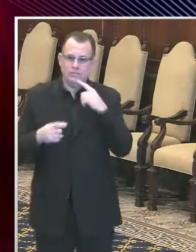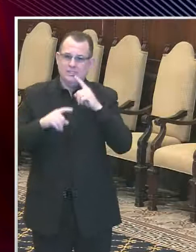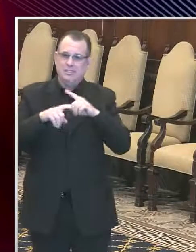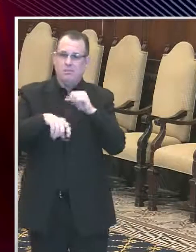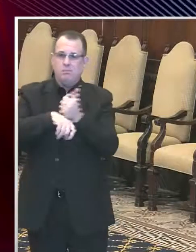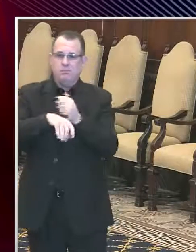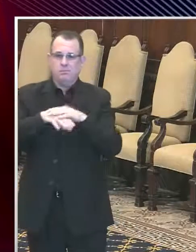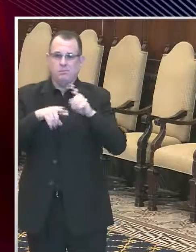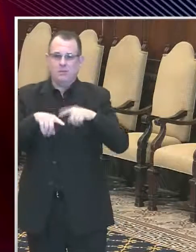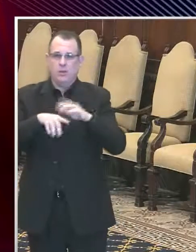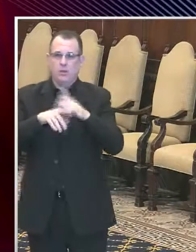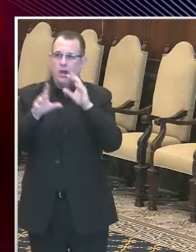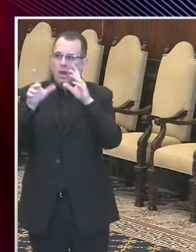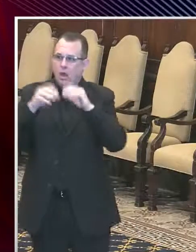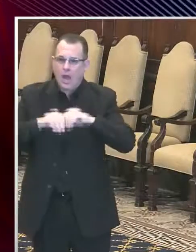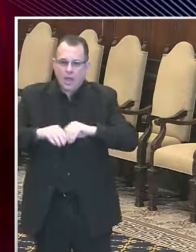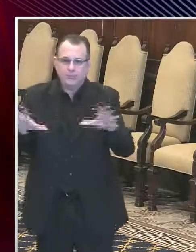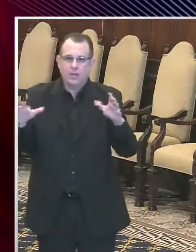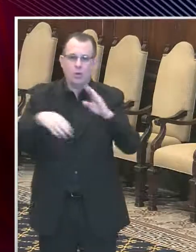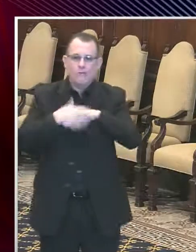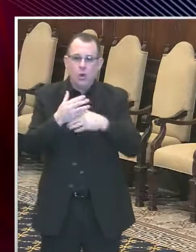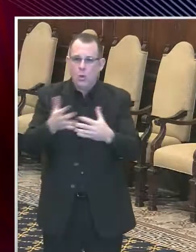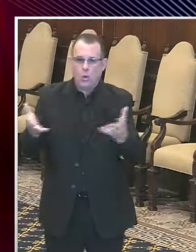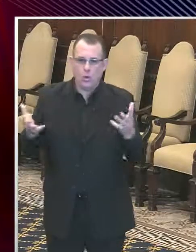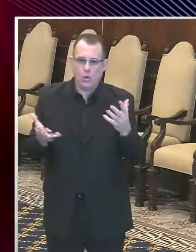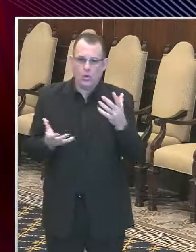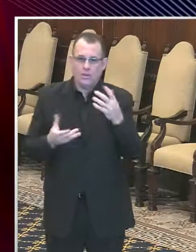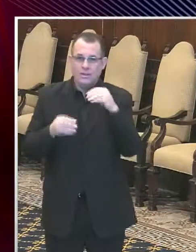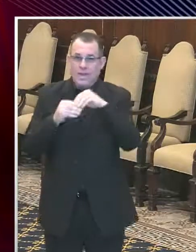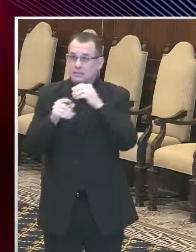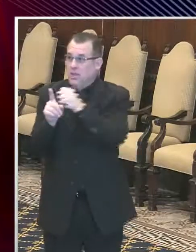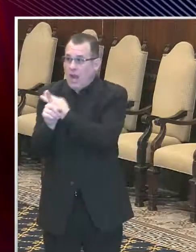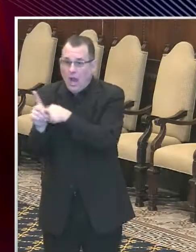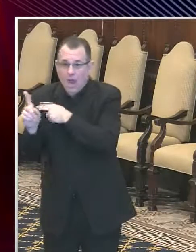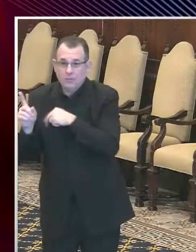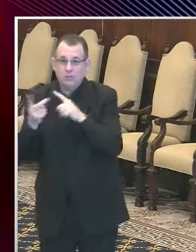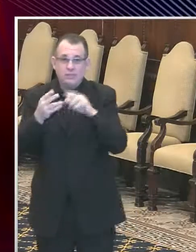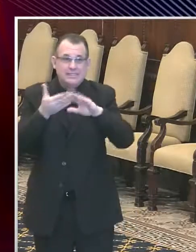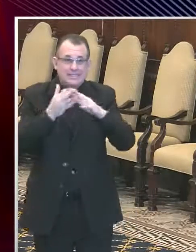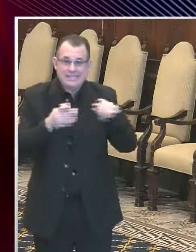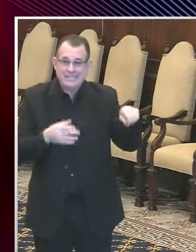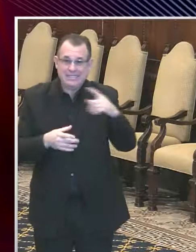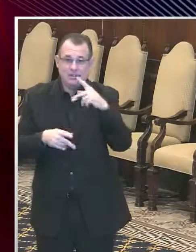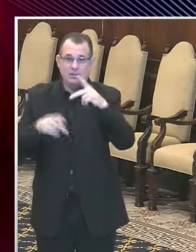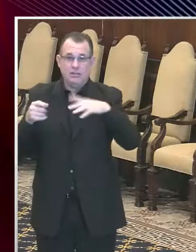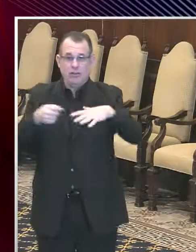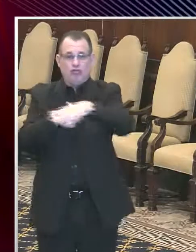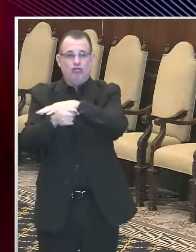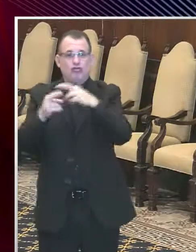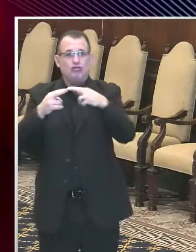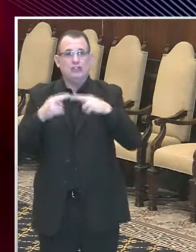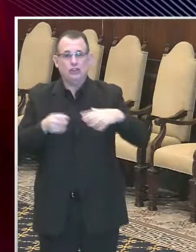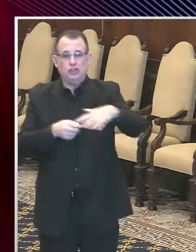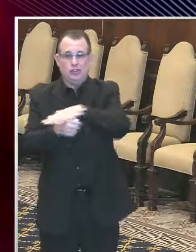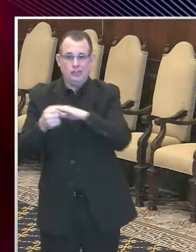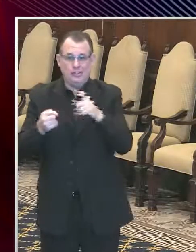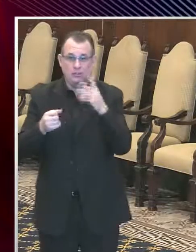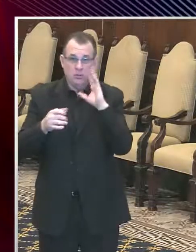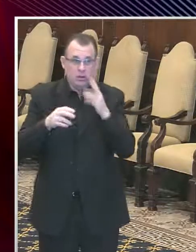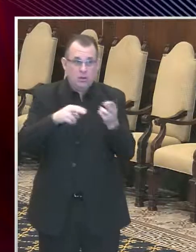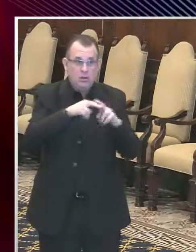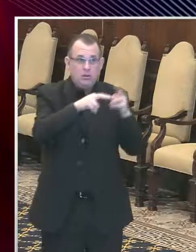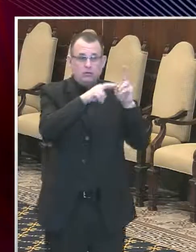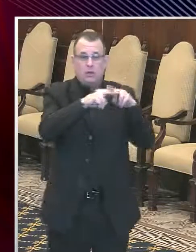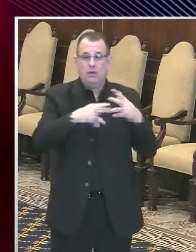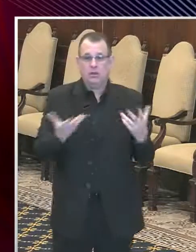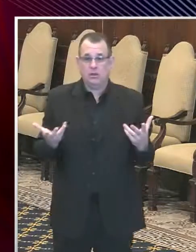epidemic overall. The number of cases in hospitals in the city and the entire region continue to rise. We haven't hit the top yet. So only